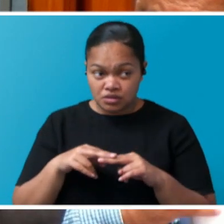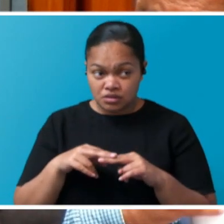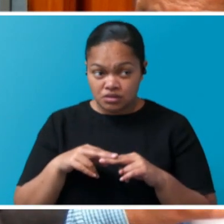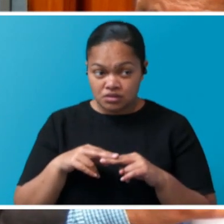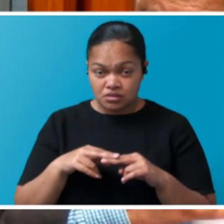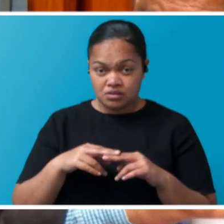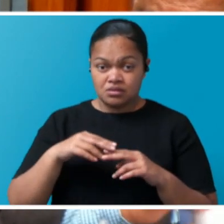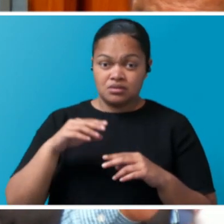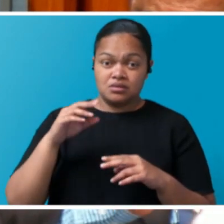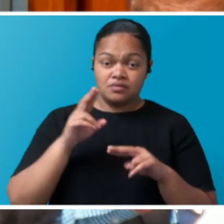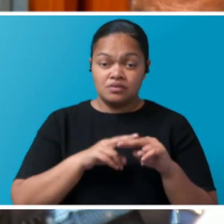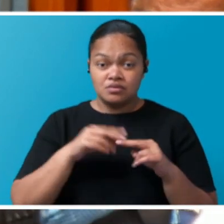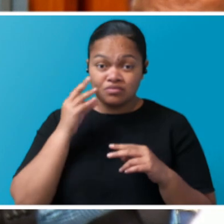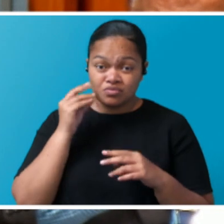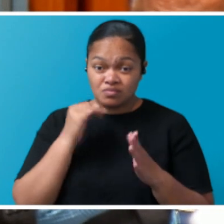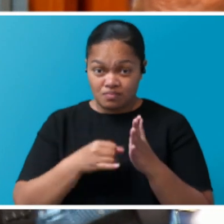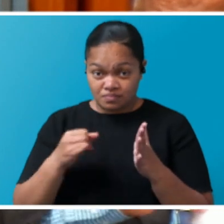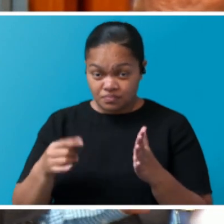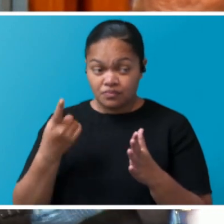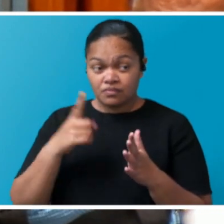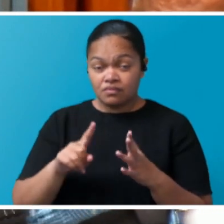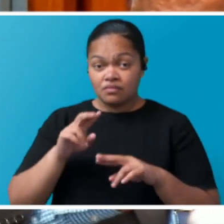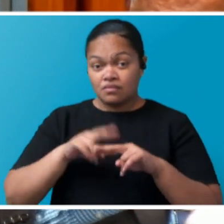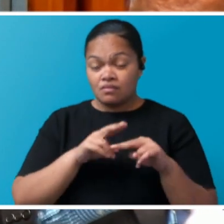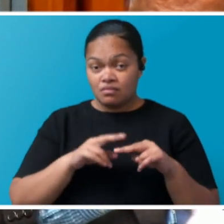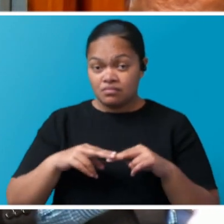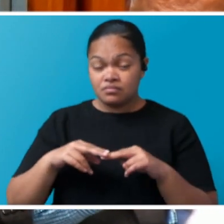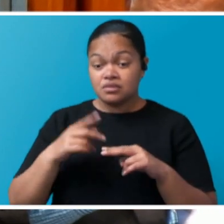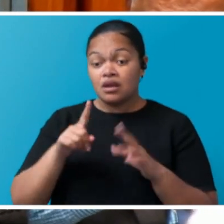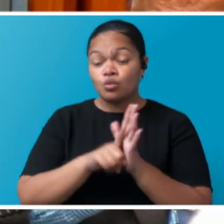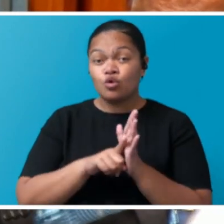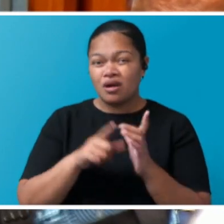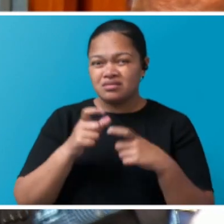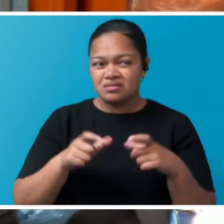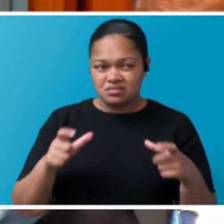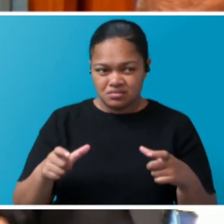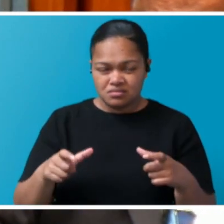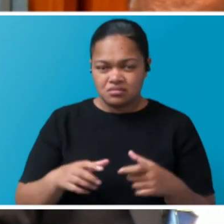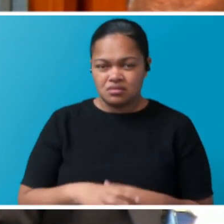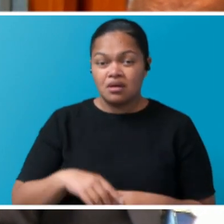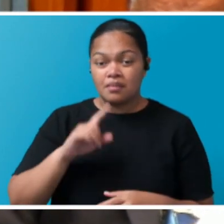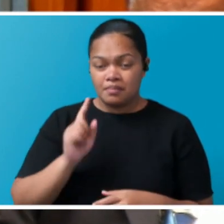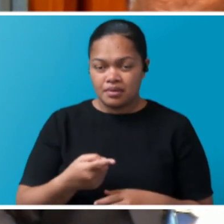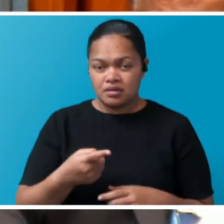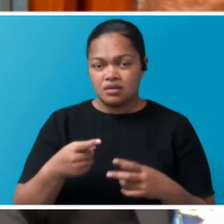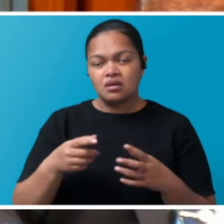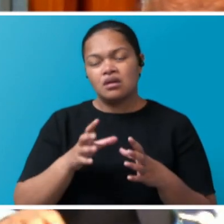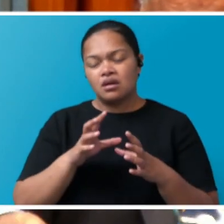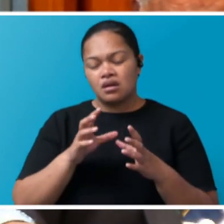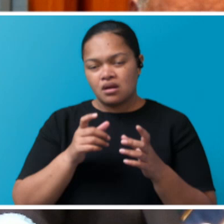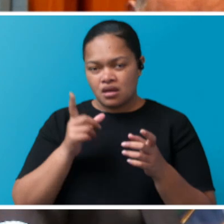citizens, but has since expanded to cater to a much larger population. The